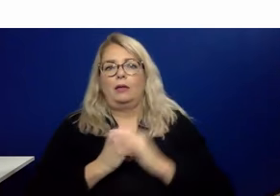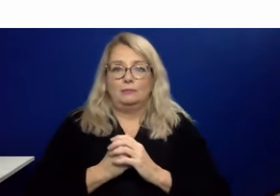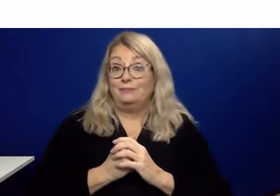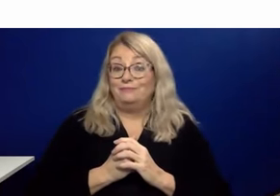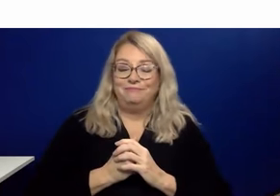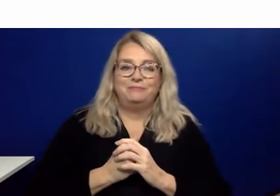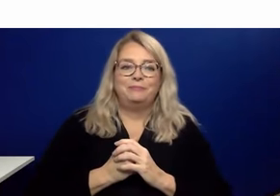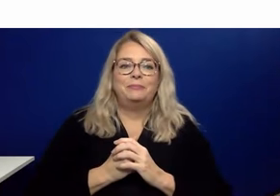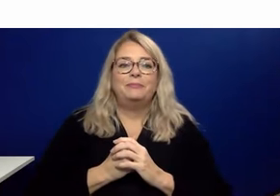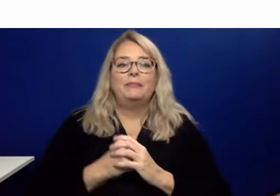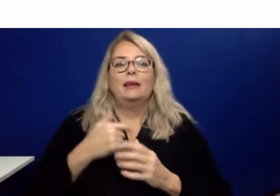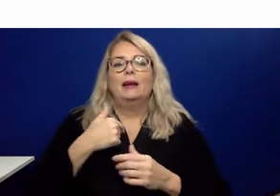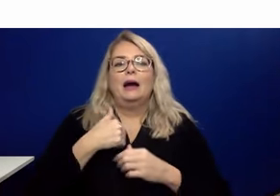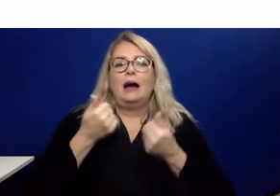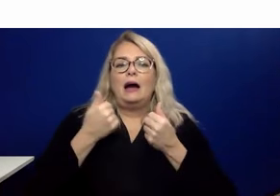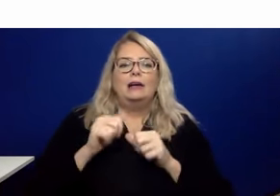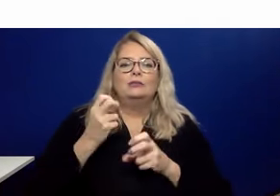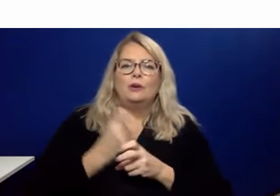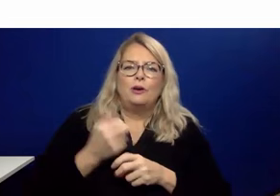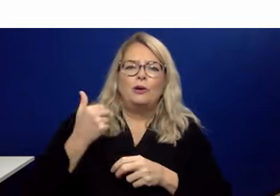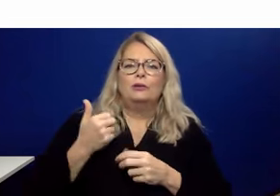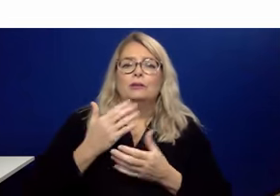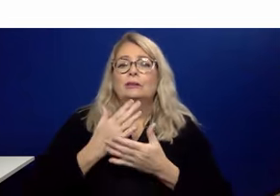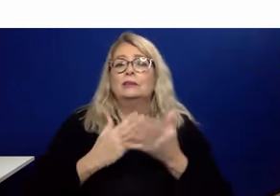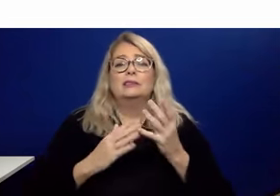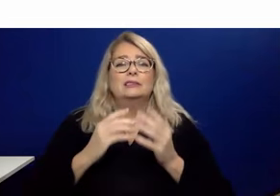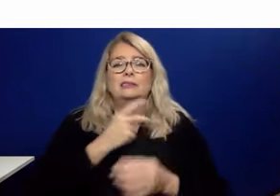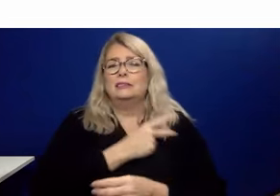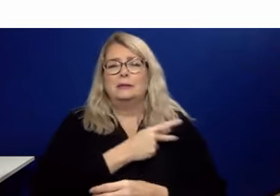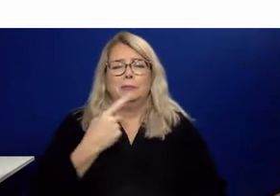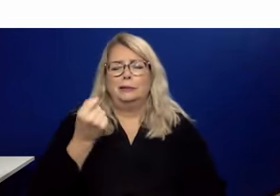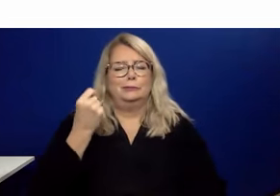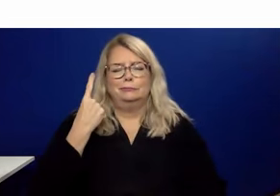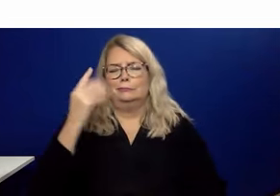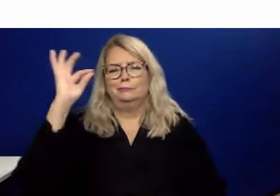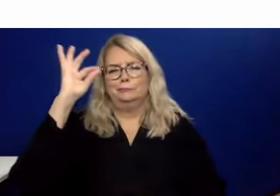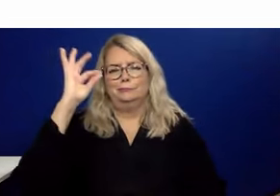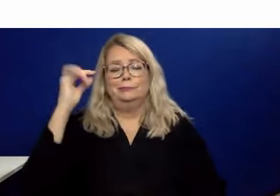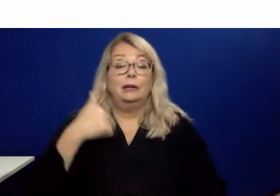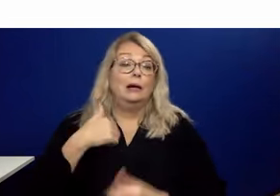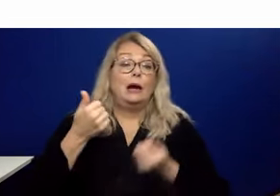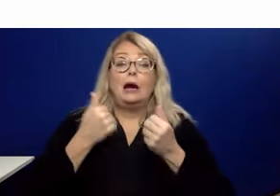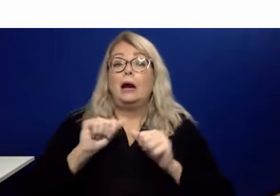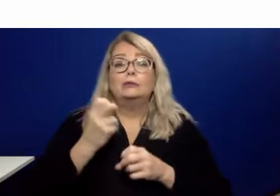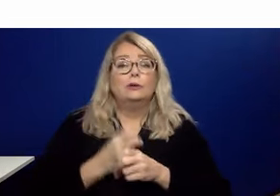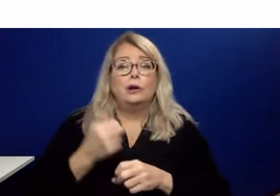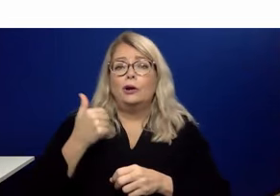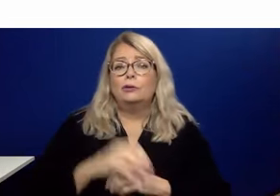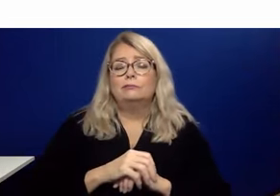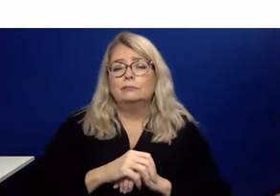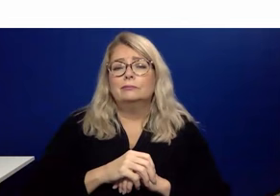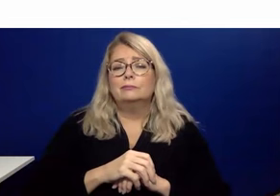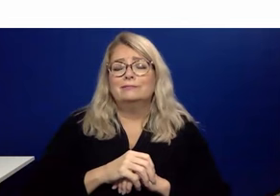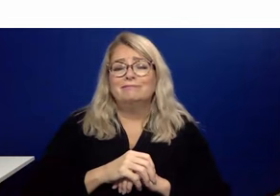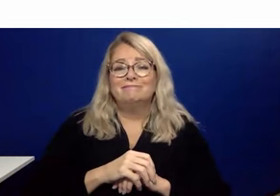This nurse, I try harder. She said, some patients don't get it no matter what. I go, what do? I try harder. She kept saying,